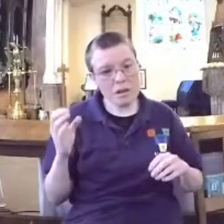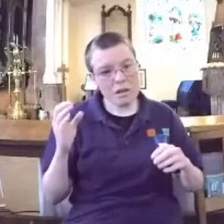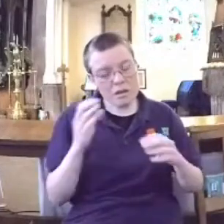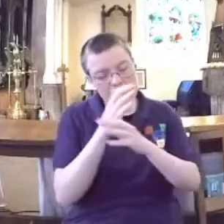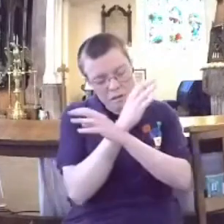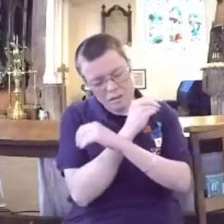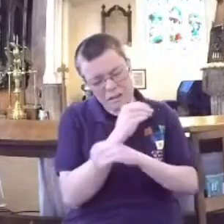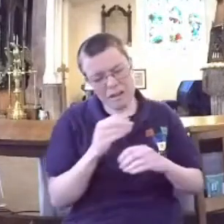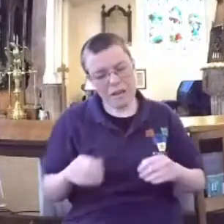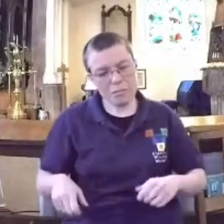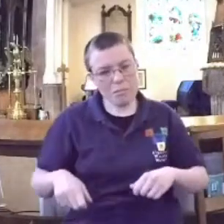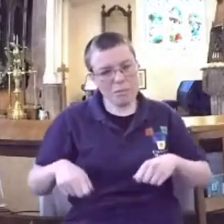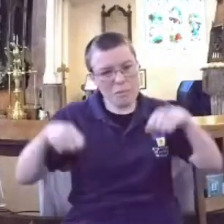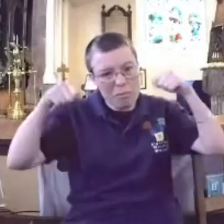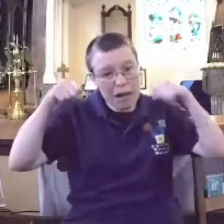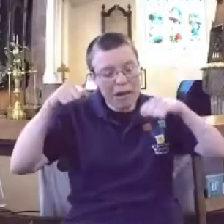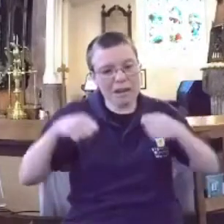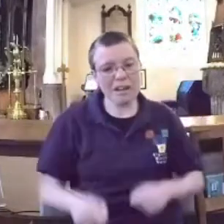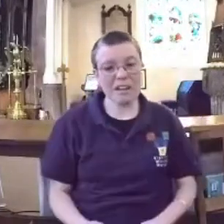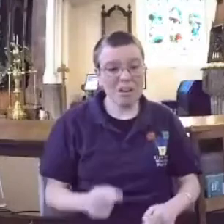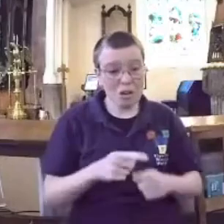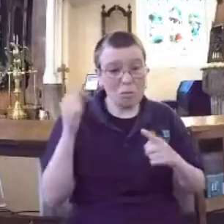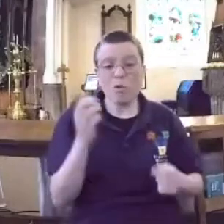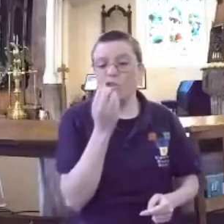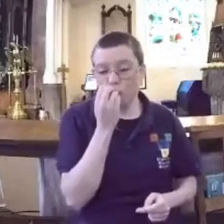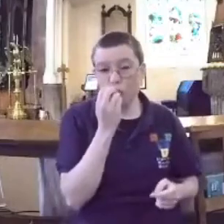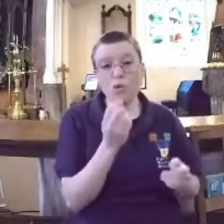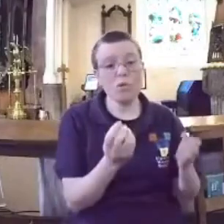kit, a whistle and emergency rations, among other things.